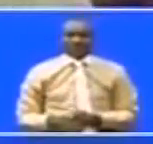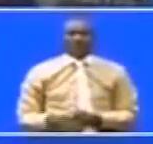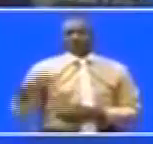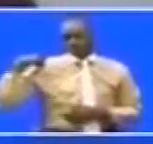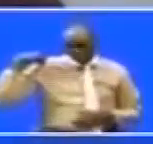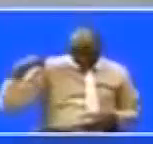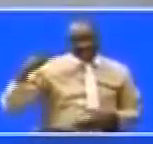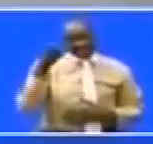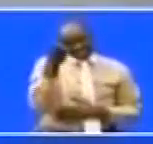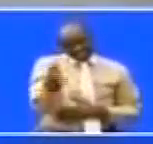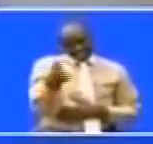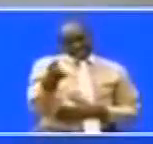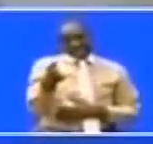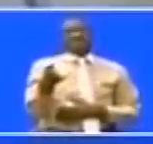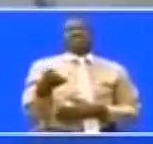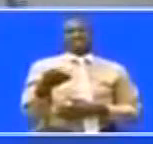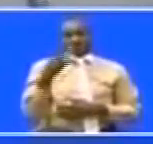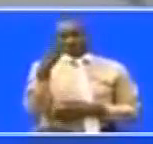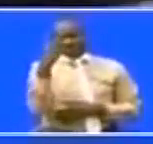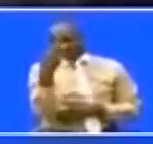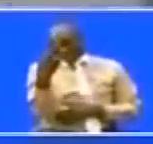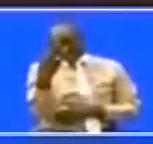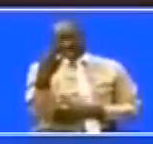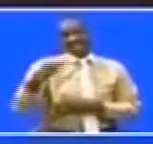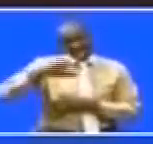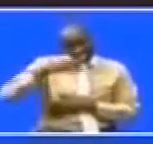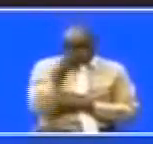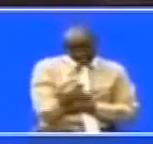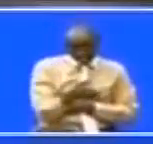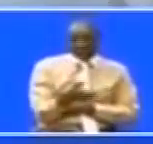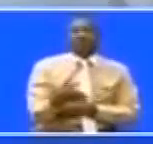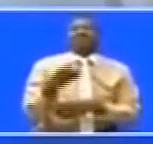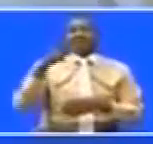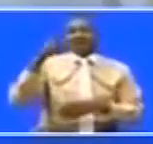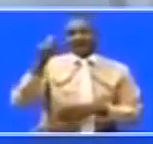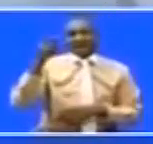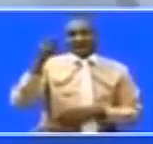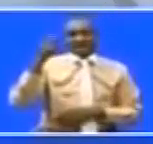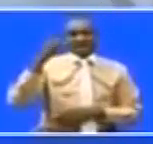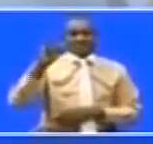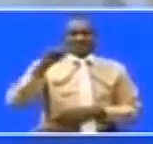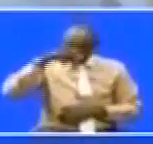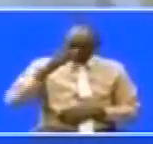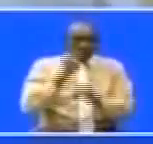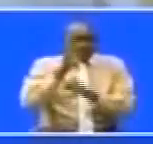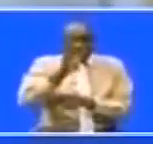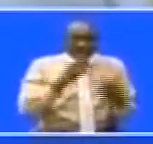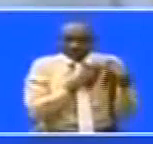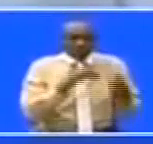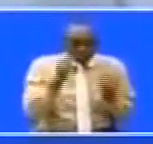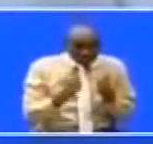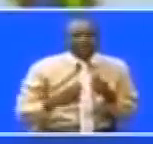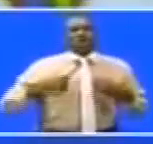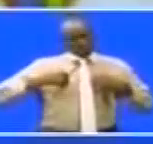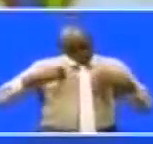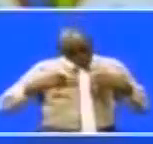Volunteers at the Demise Centre in Kangemi are busy at work. Their task? Coming up with the best design for the attire Pope